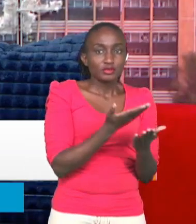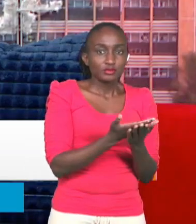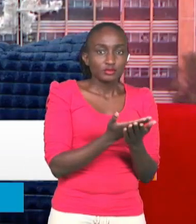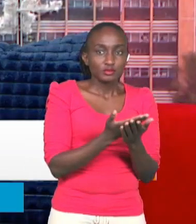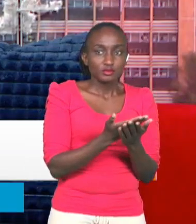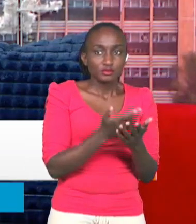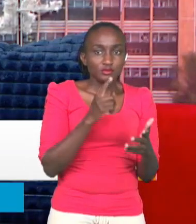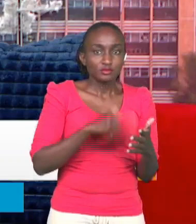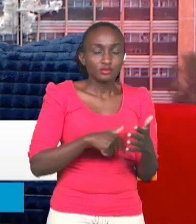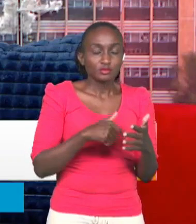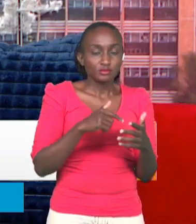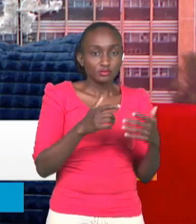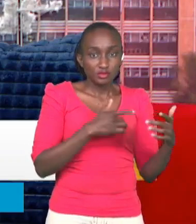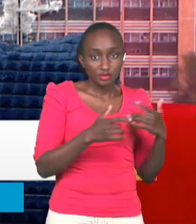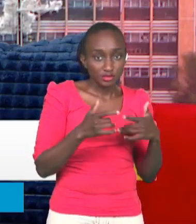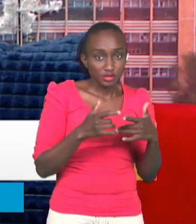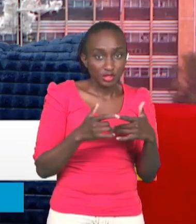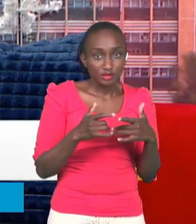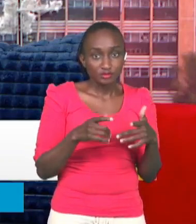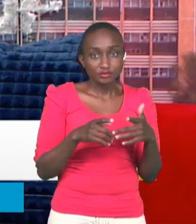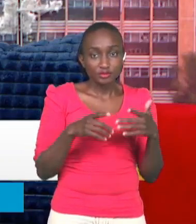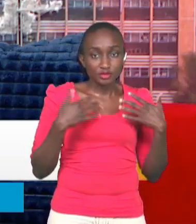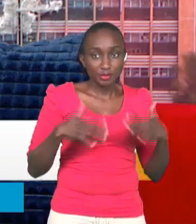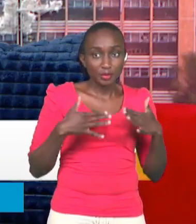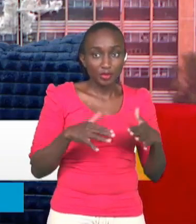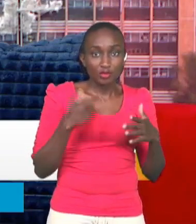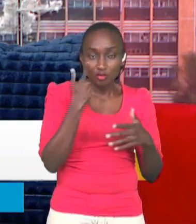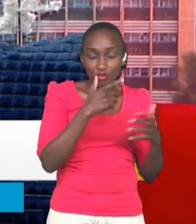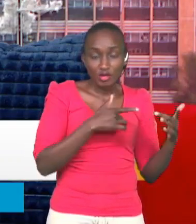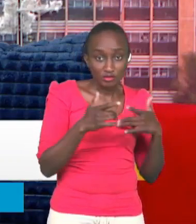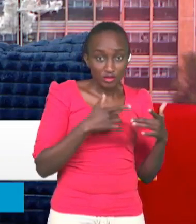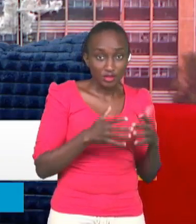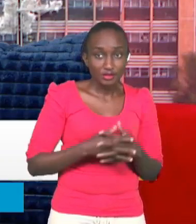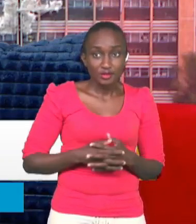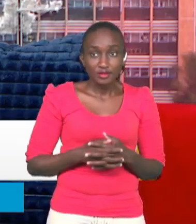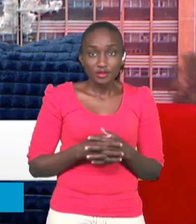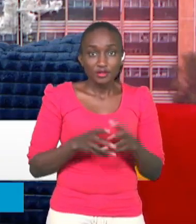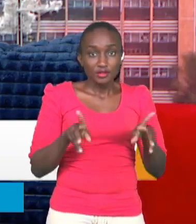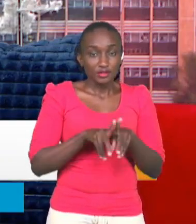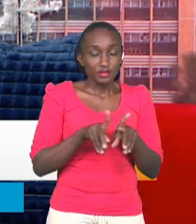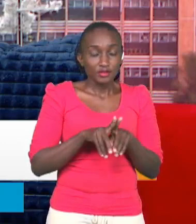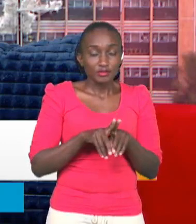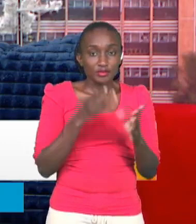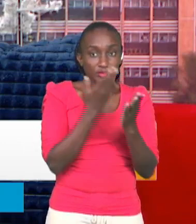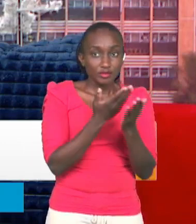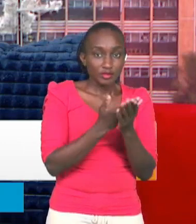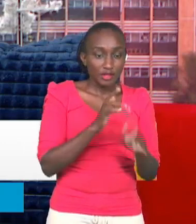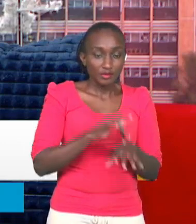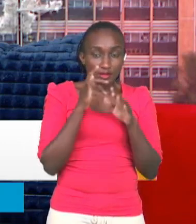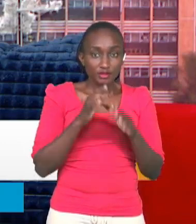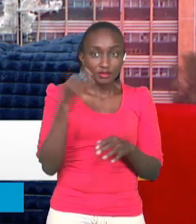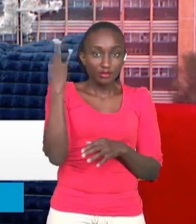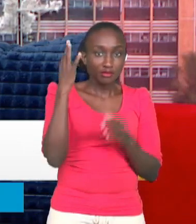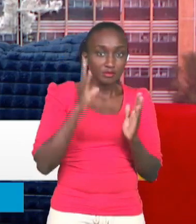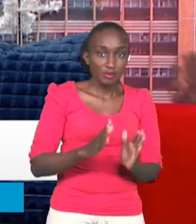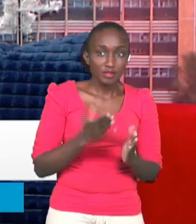consider to be stakeholders. So, for example, now, because the proposals affect, let's say, ministers of faith, yeah.